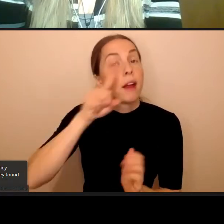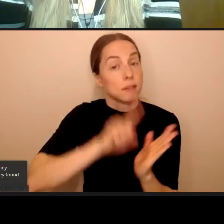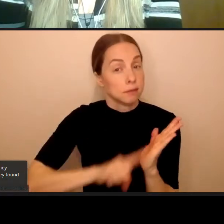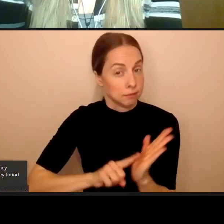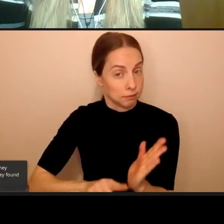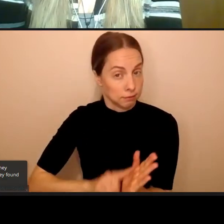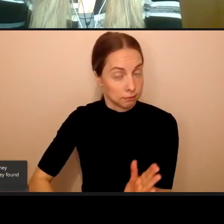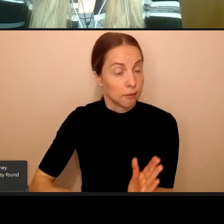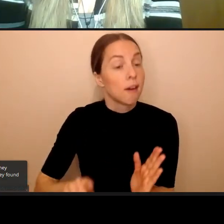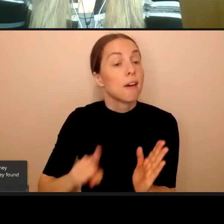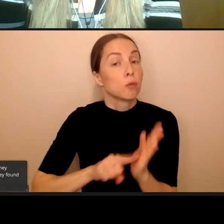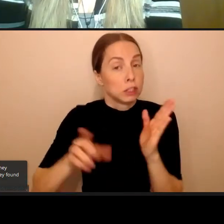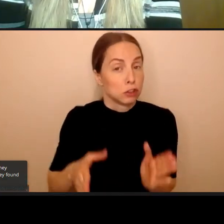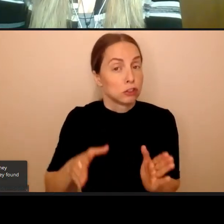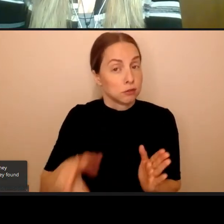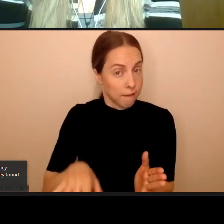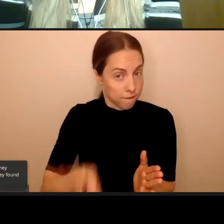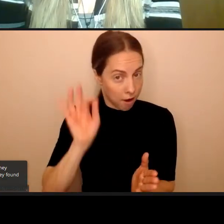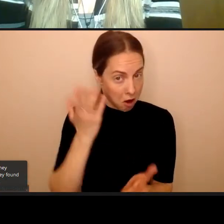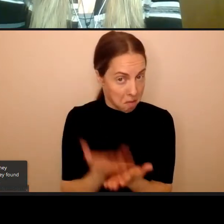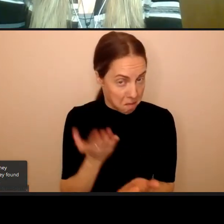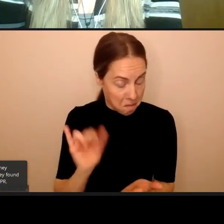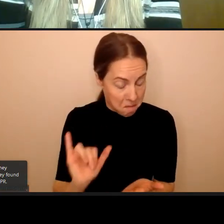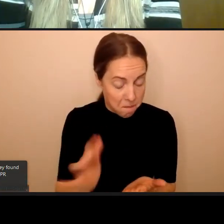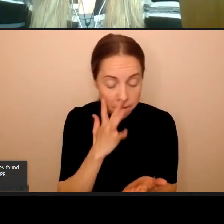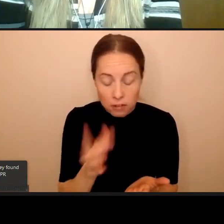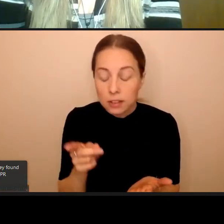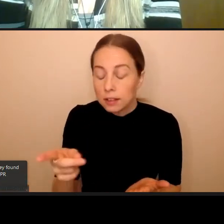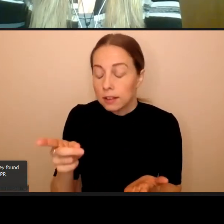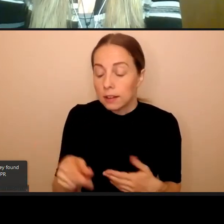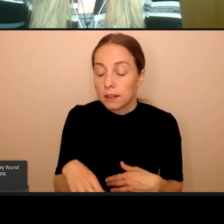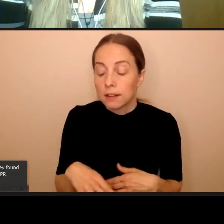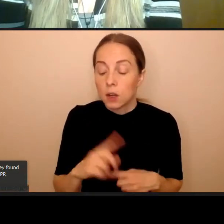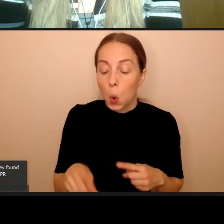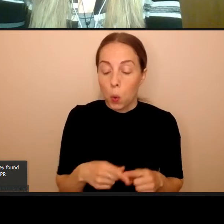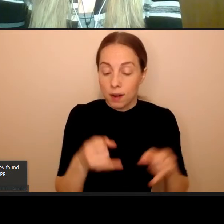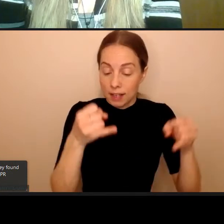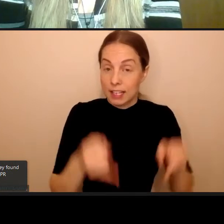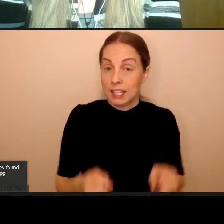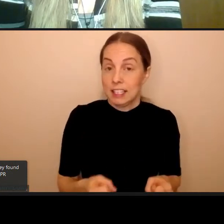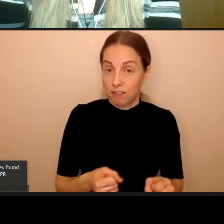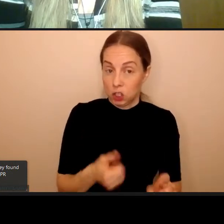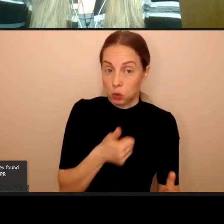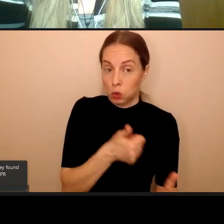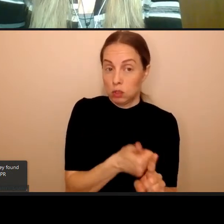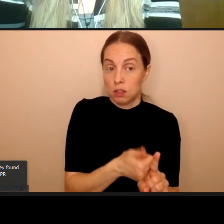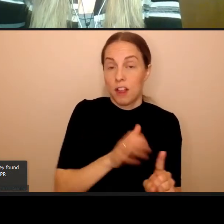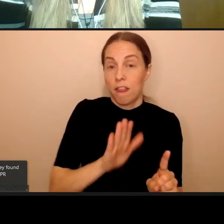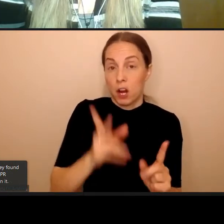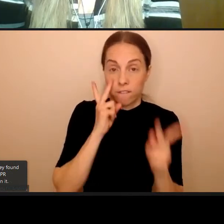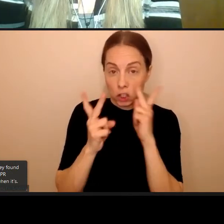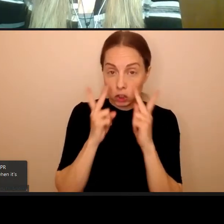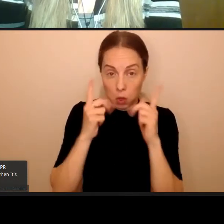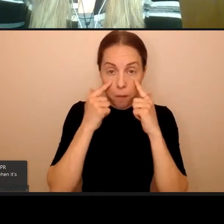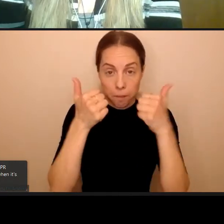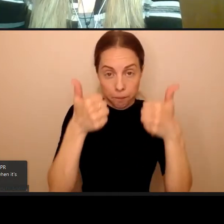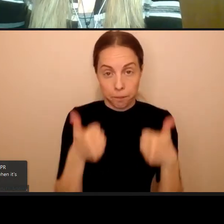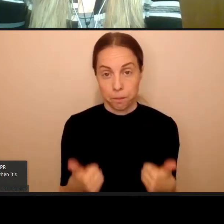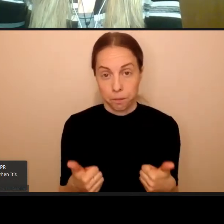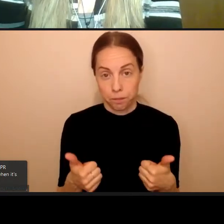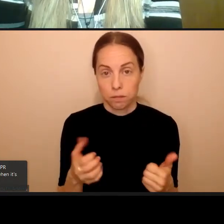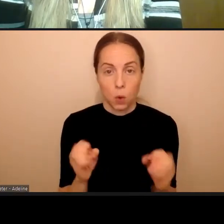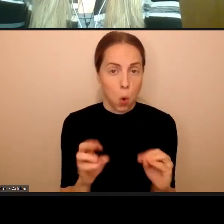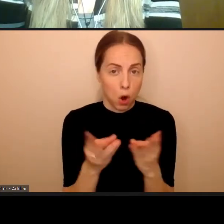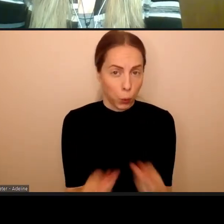researchers are finding, is when individual's visual cortex isn't working, when it's gone,